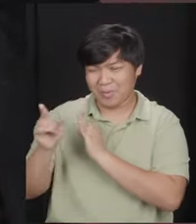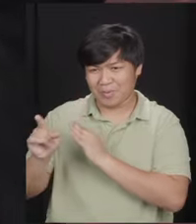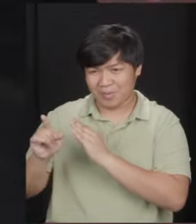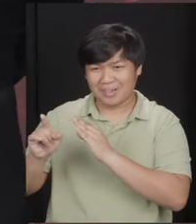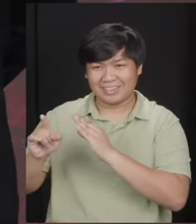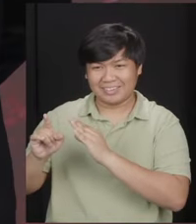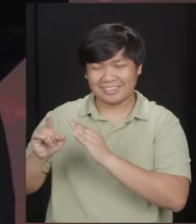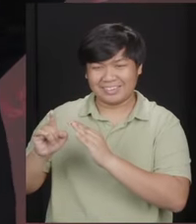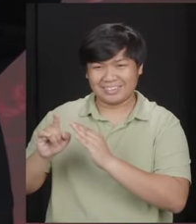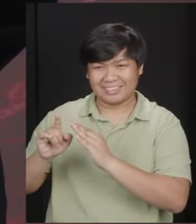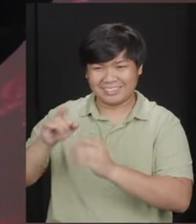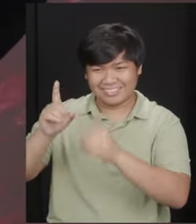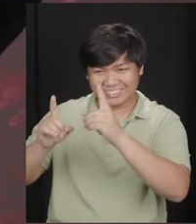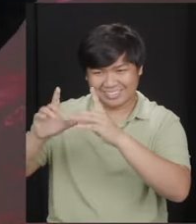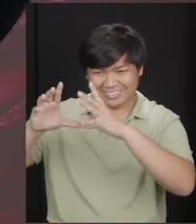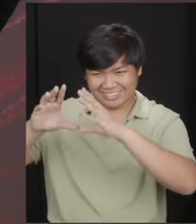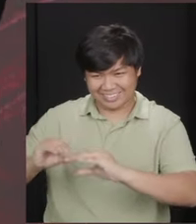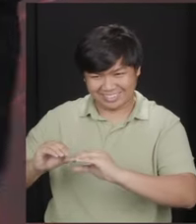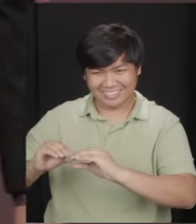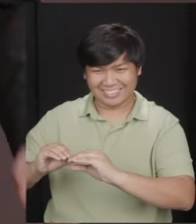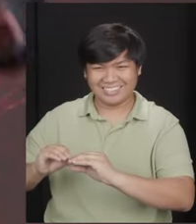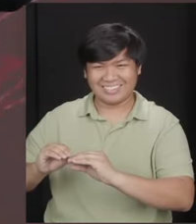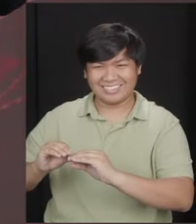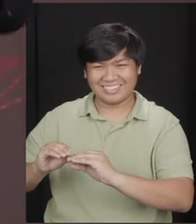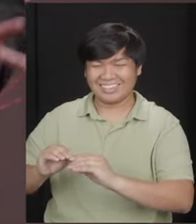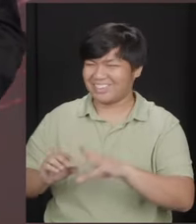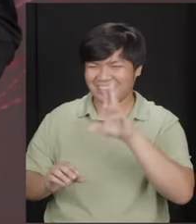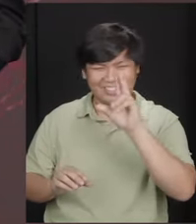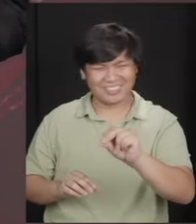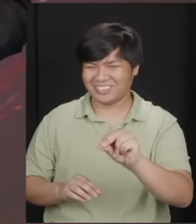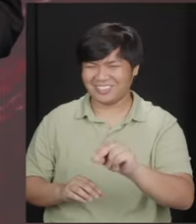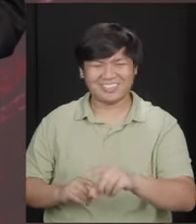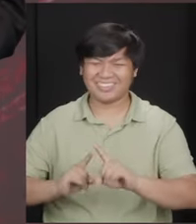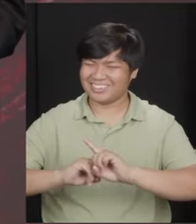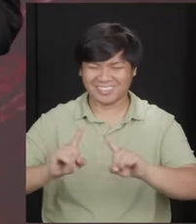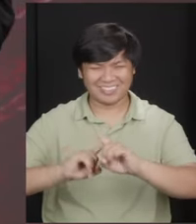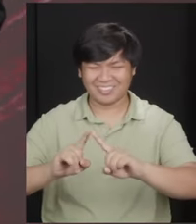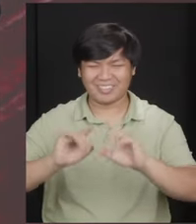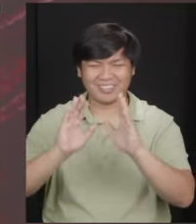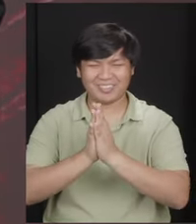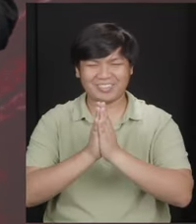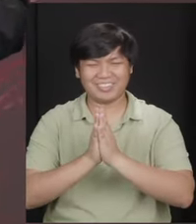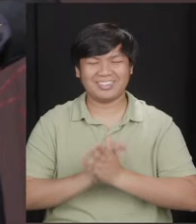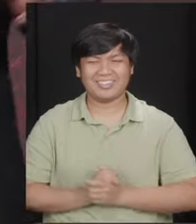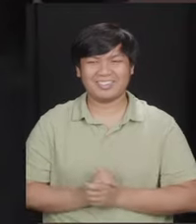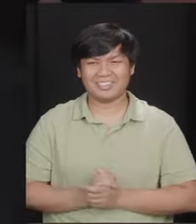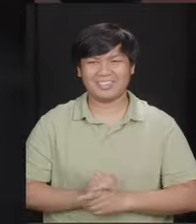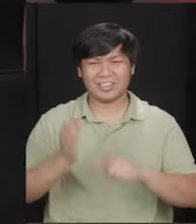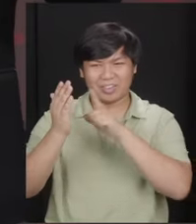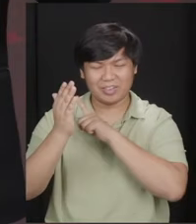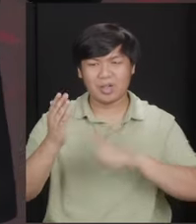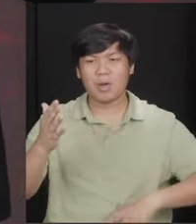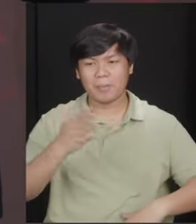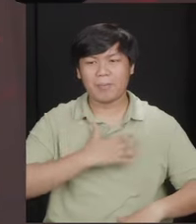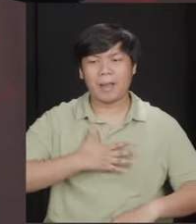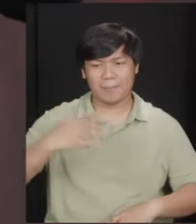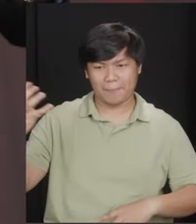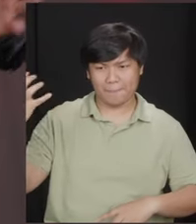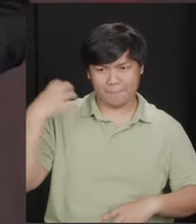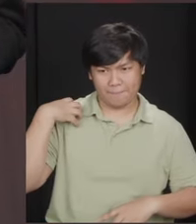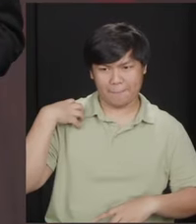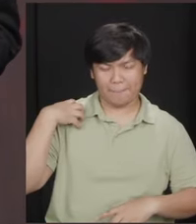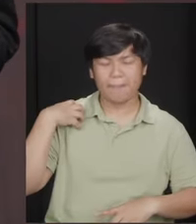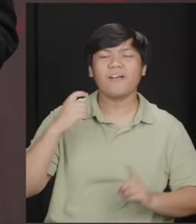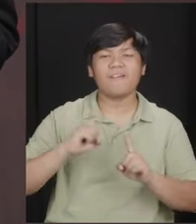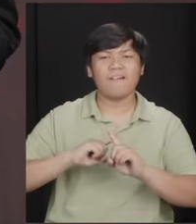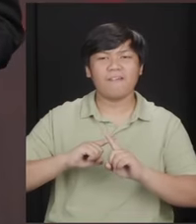him once each day. No, not that kind of prayer. Lord, my boss is like the boss from